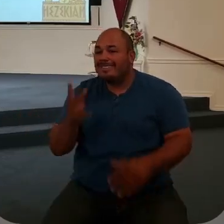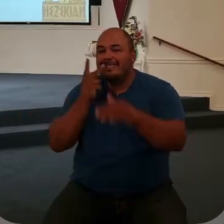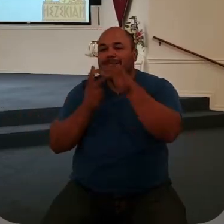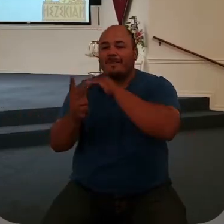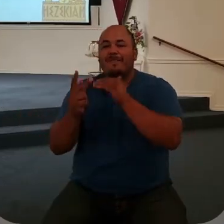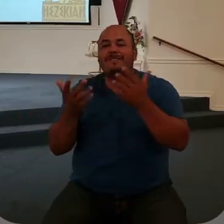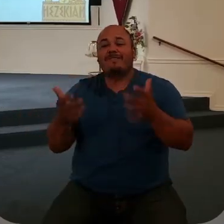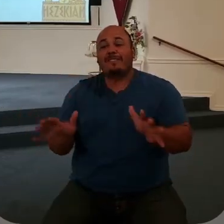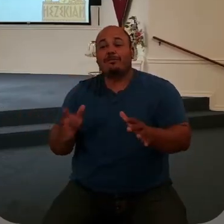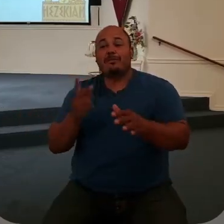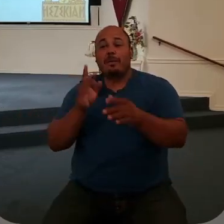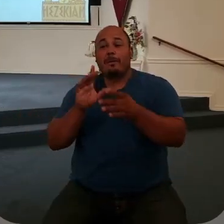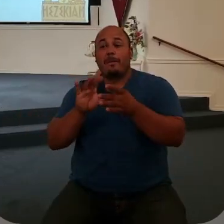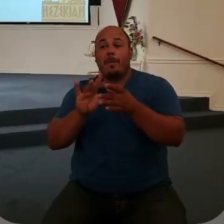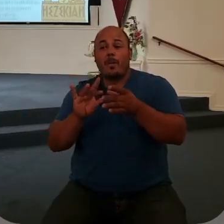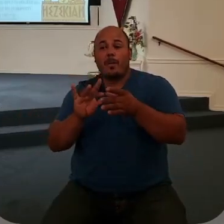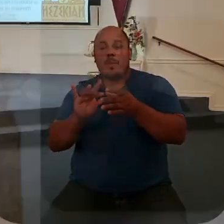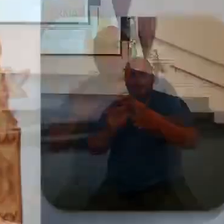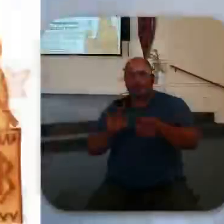did. Verse 35.